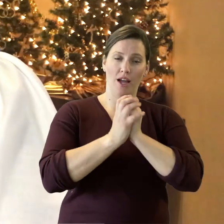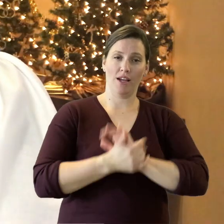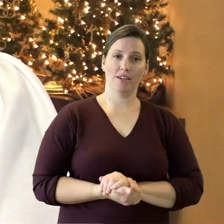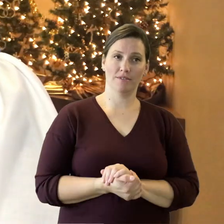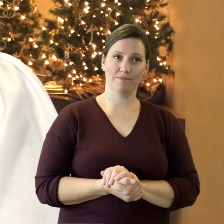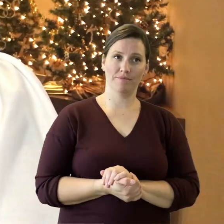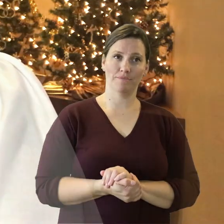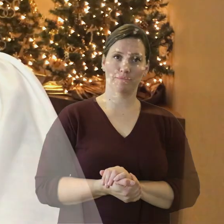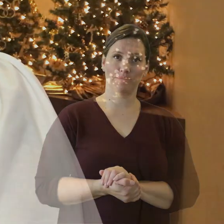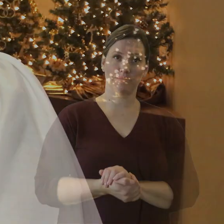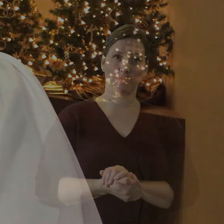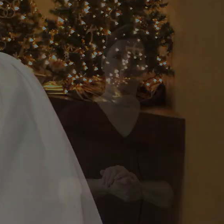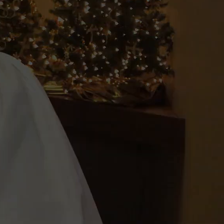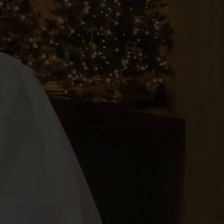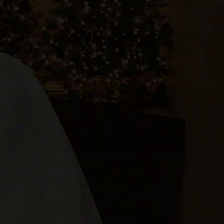week in worship.